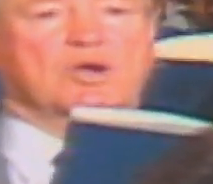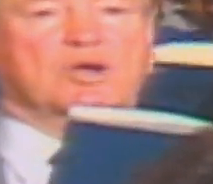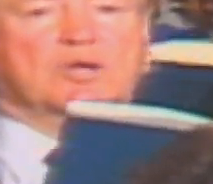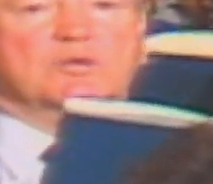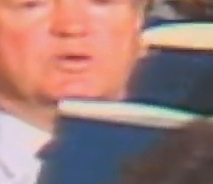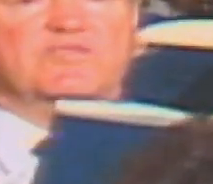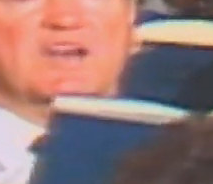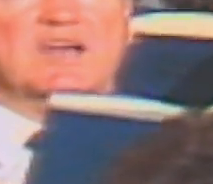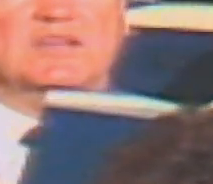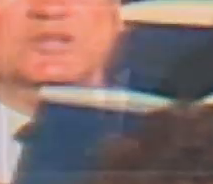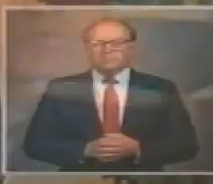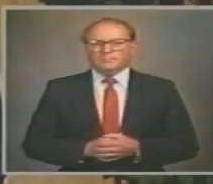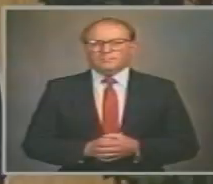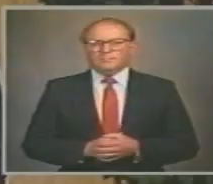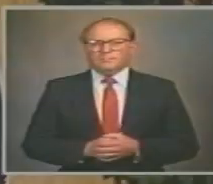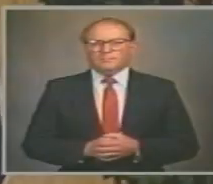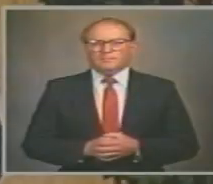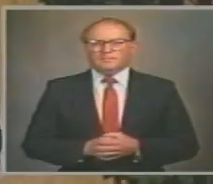with Mac Lyon.